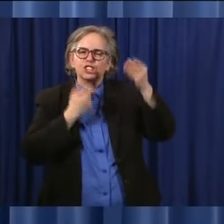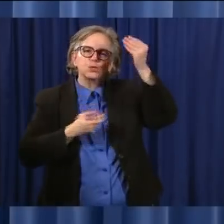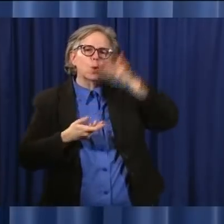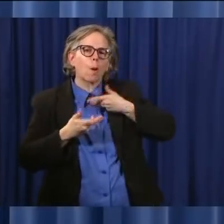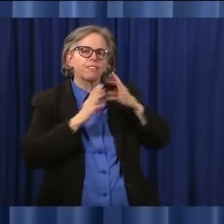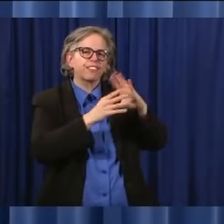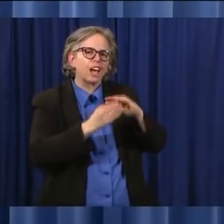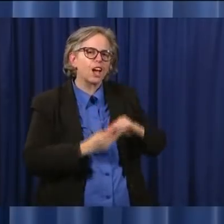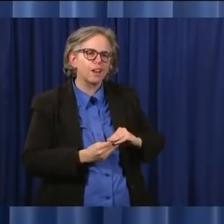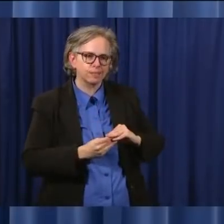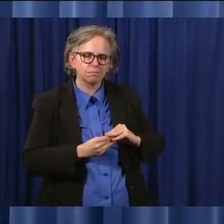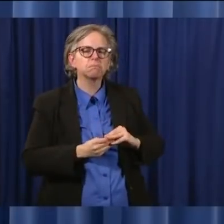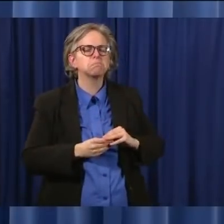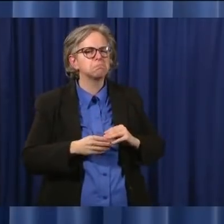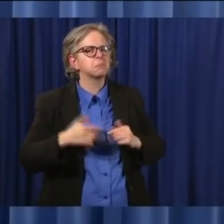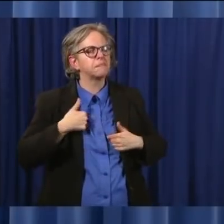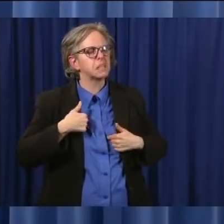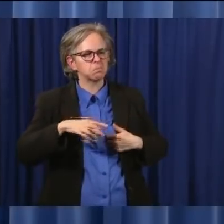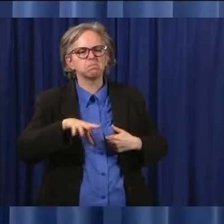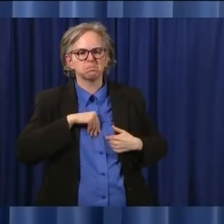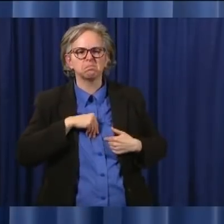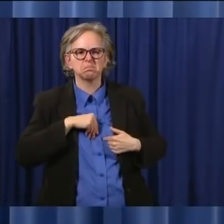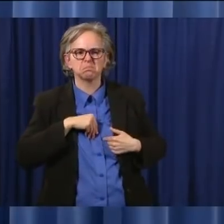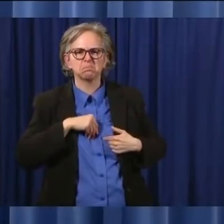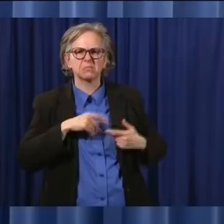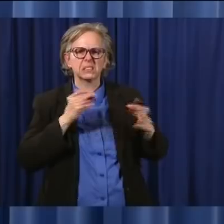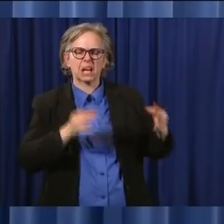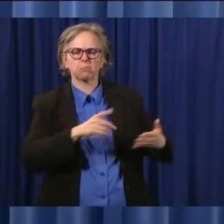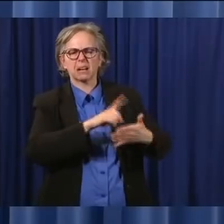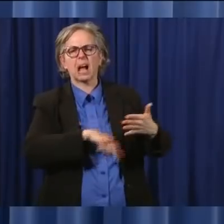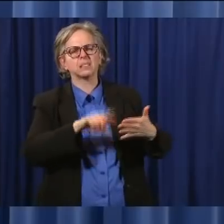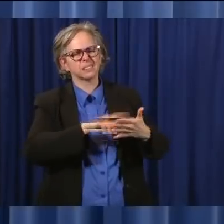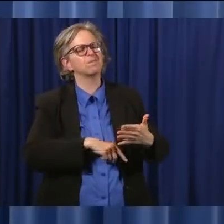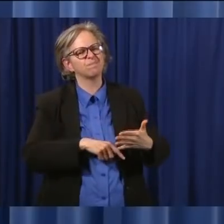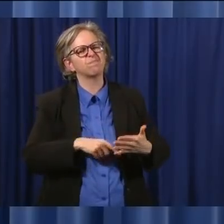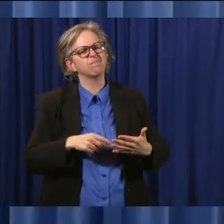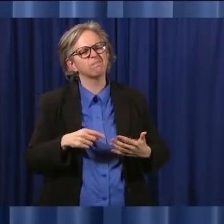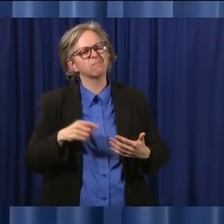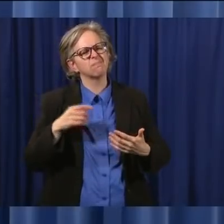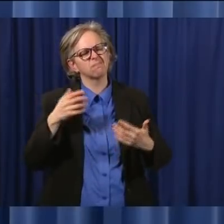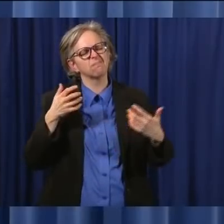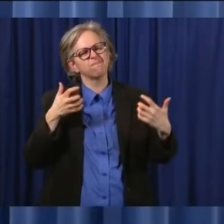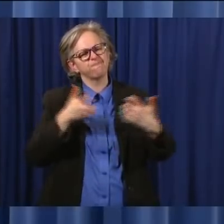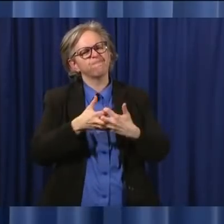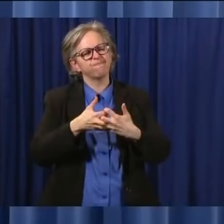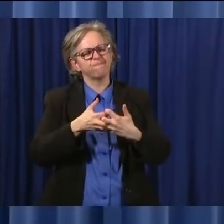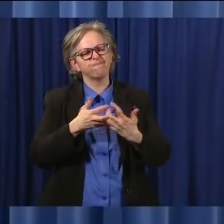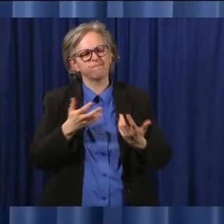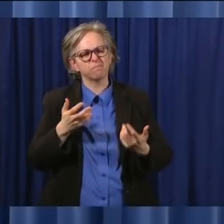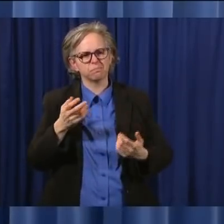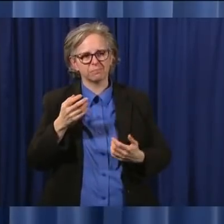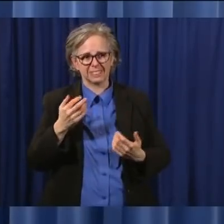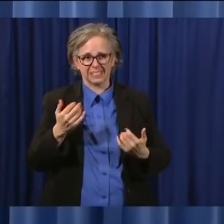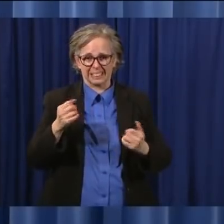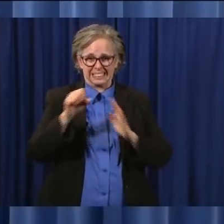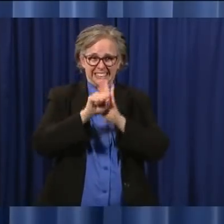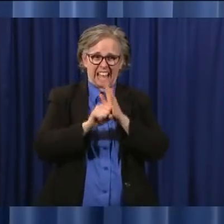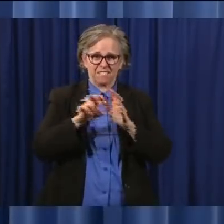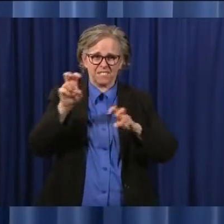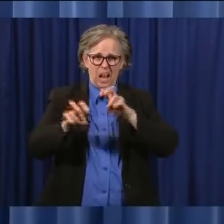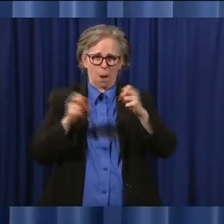was. I think that, you know, the idea of having a state fair this year with that many people coming